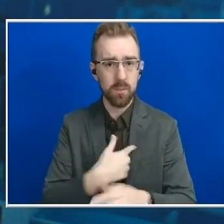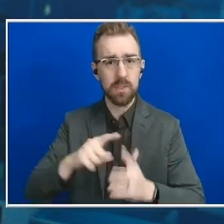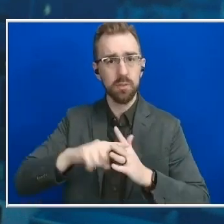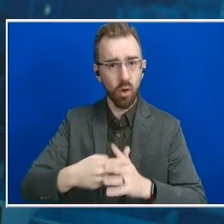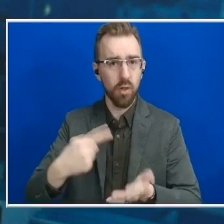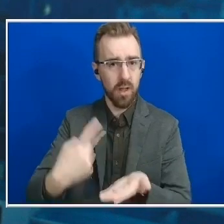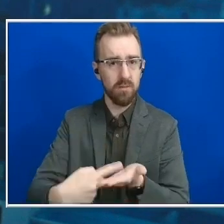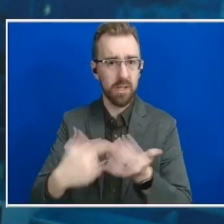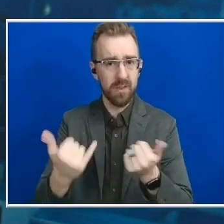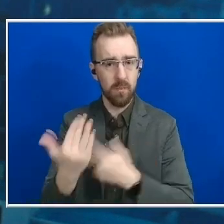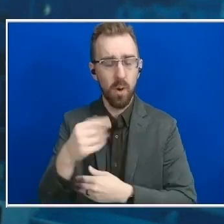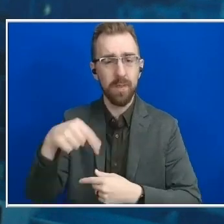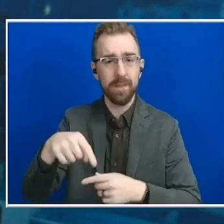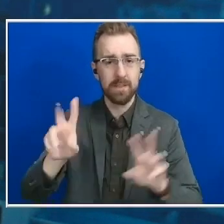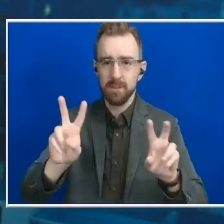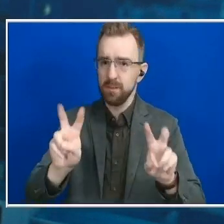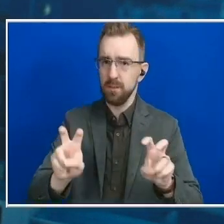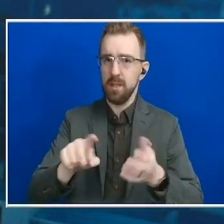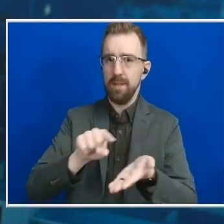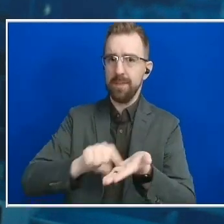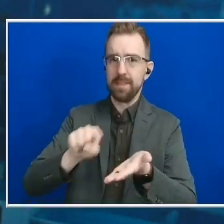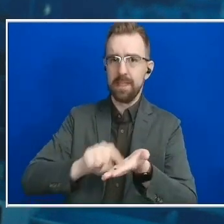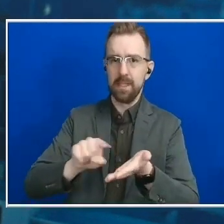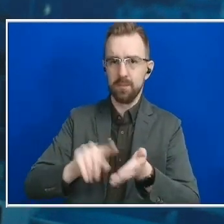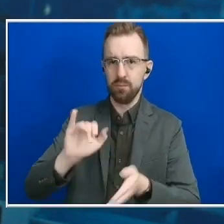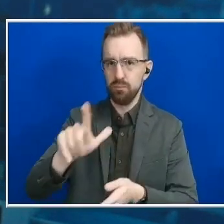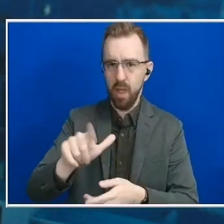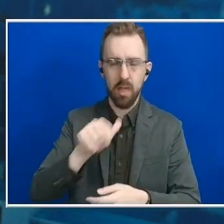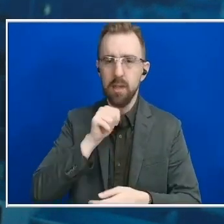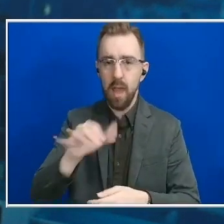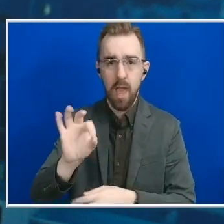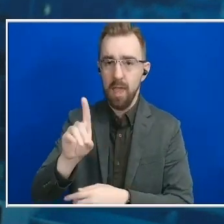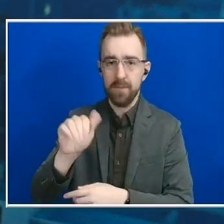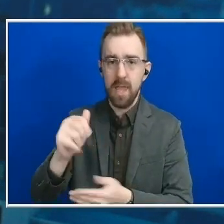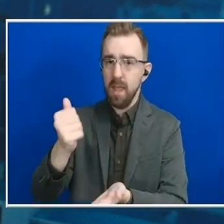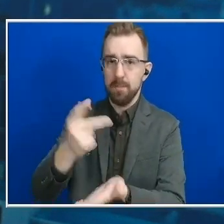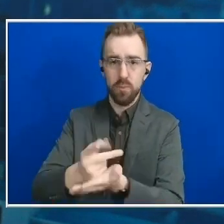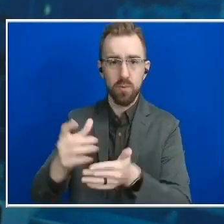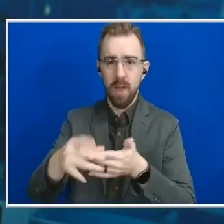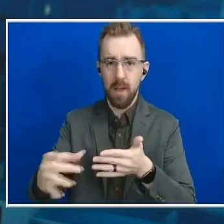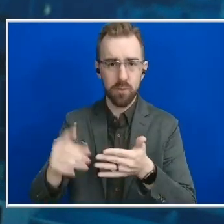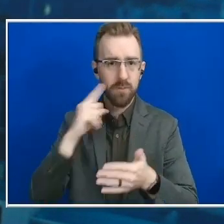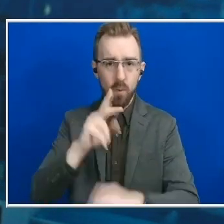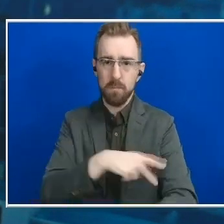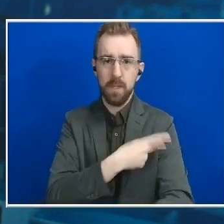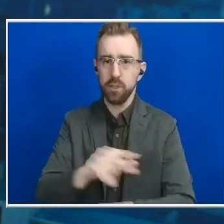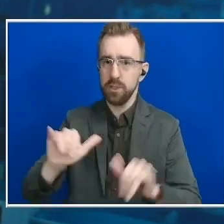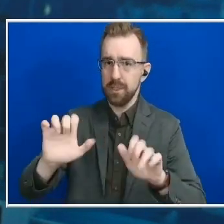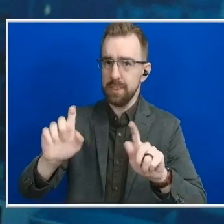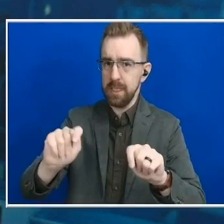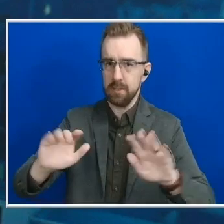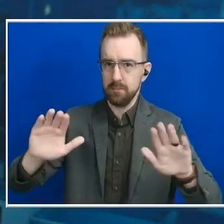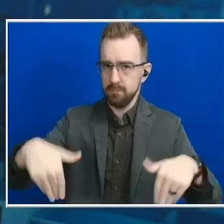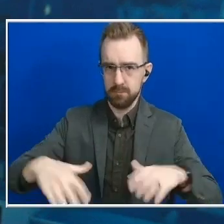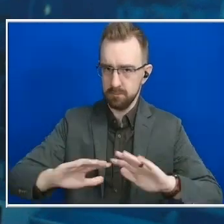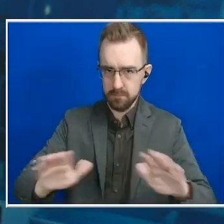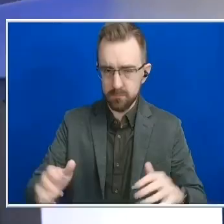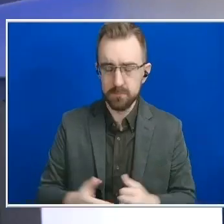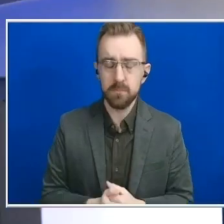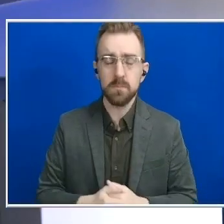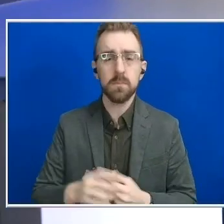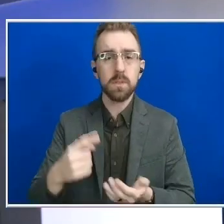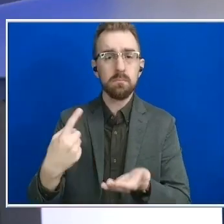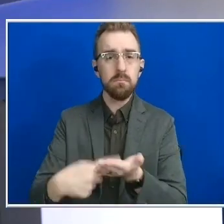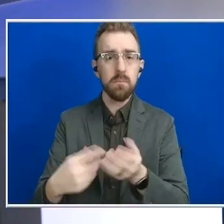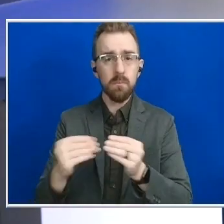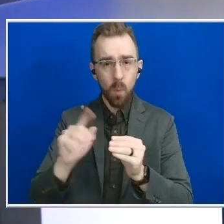is an investigational trial. It is not an FDA-approved option for patients yet. But to talk more about that possibility